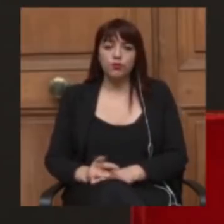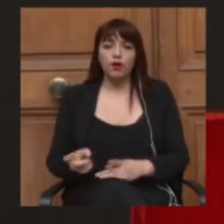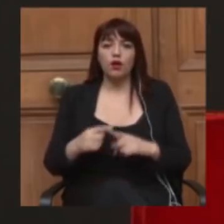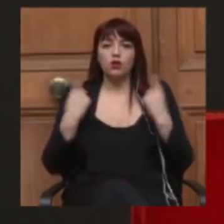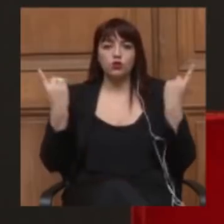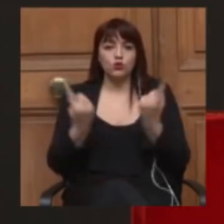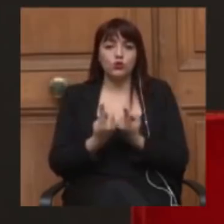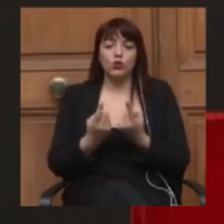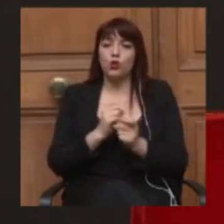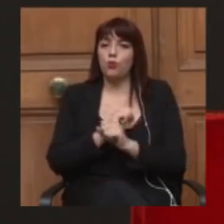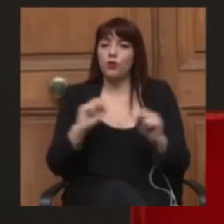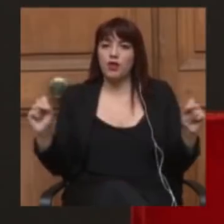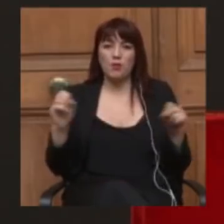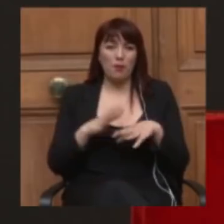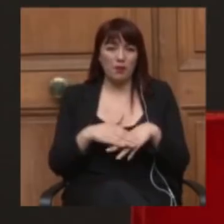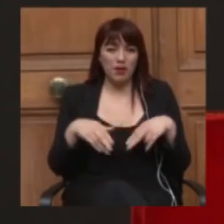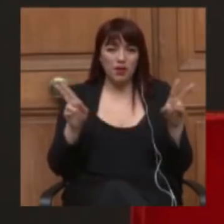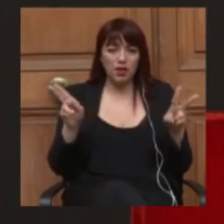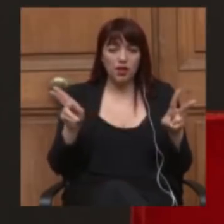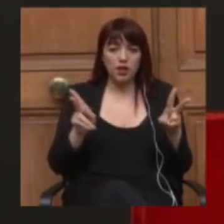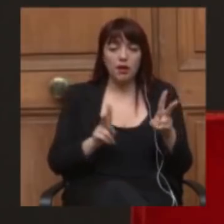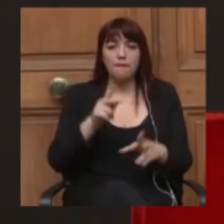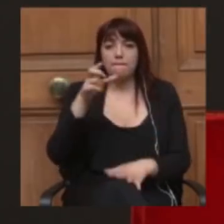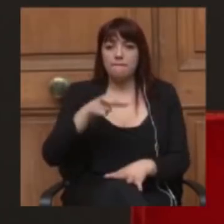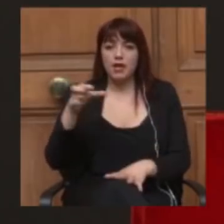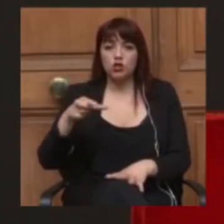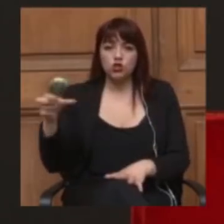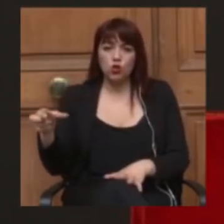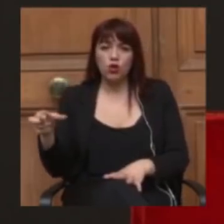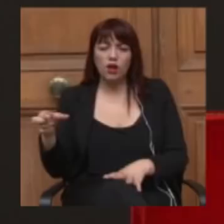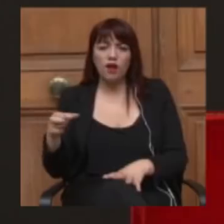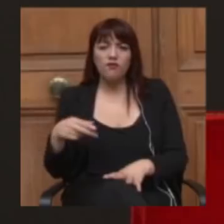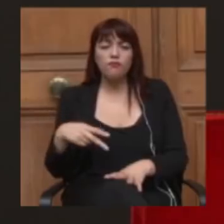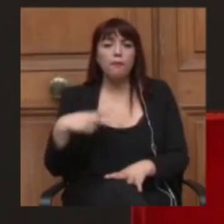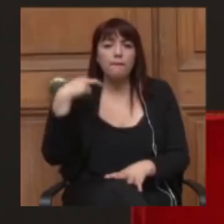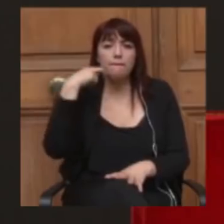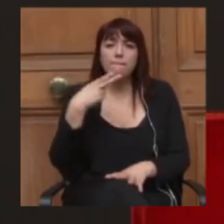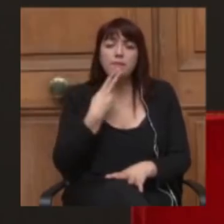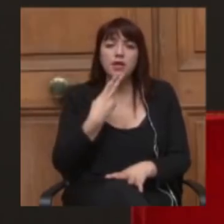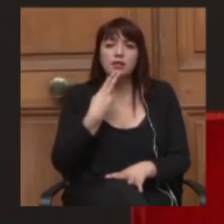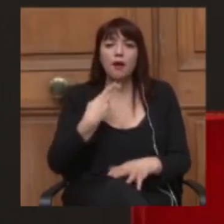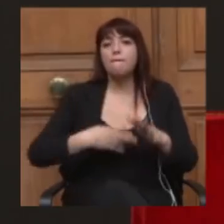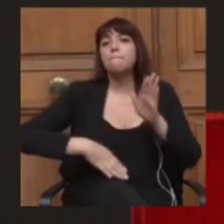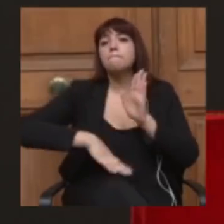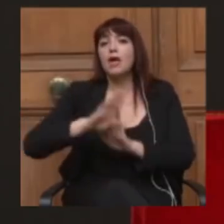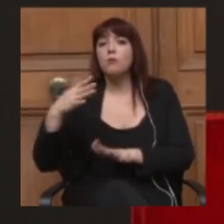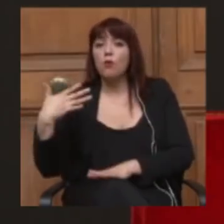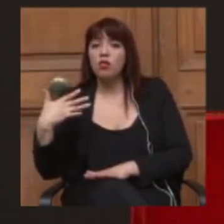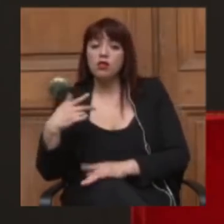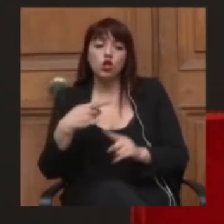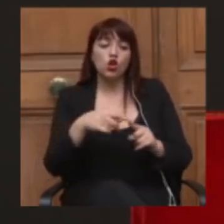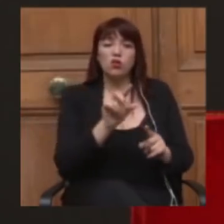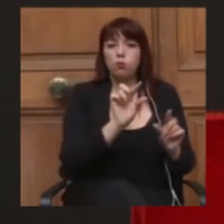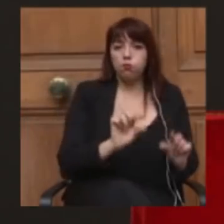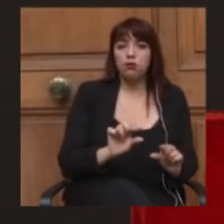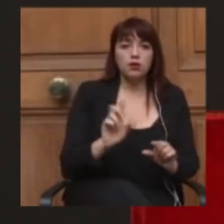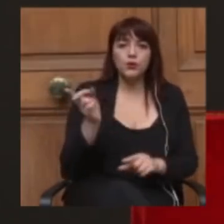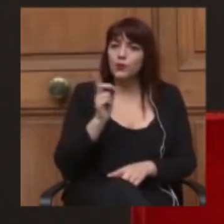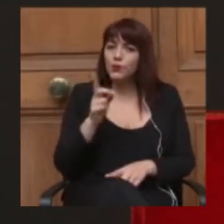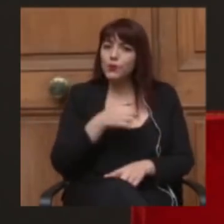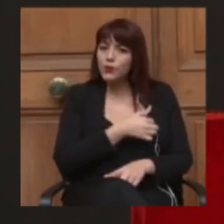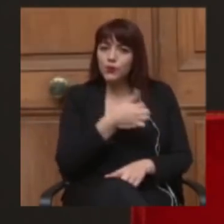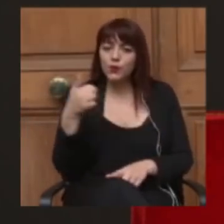more valuable than other lives. We object as well to the fact that some lives are regarded